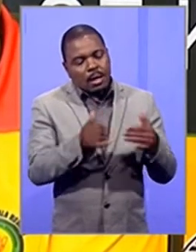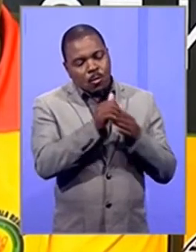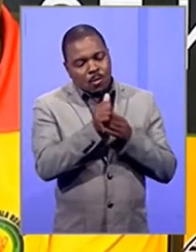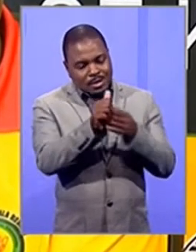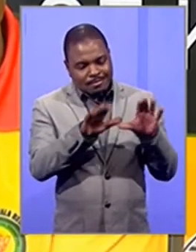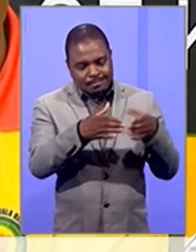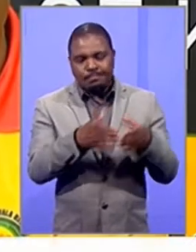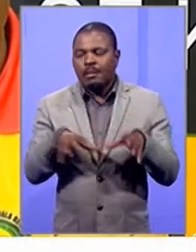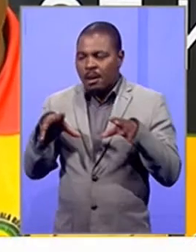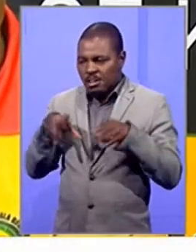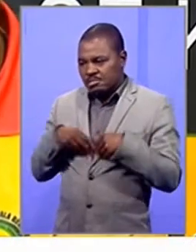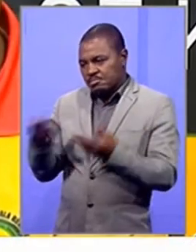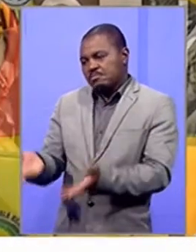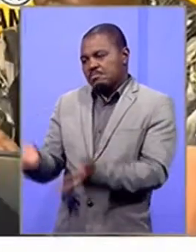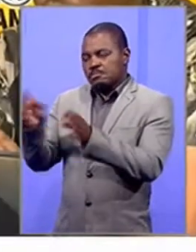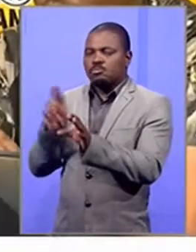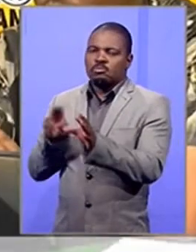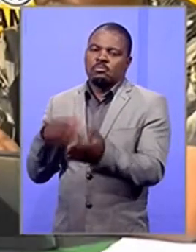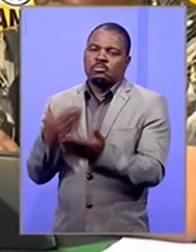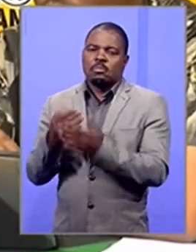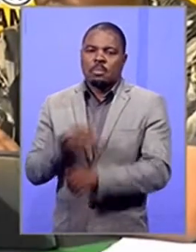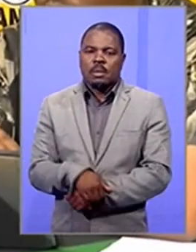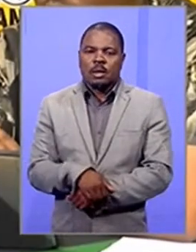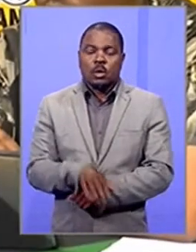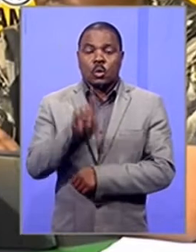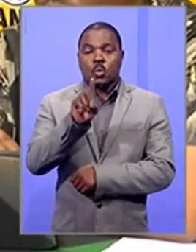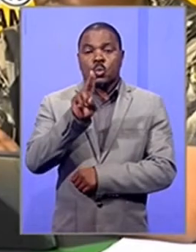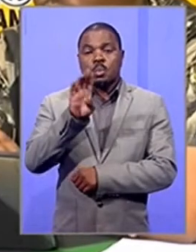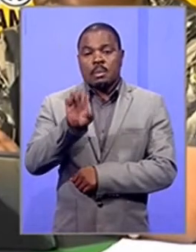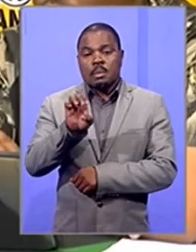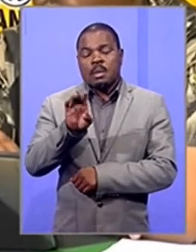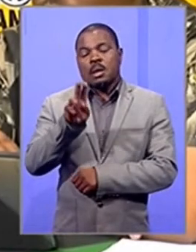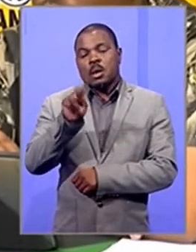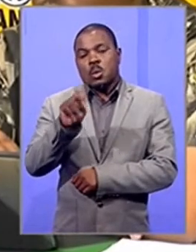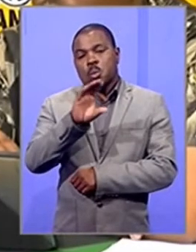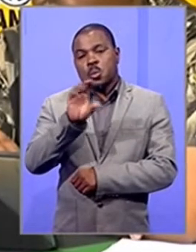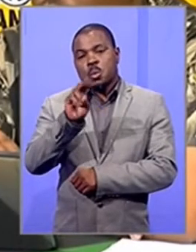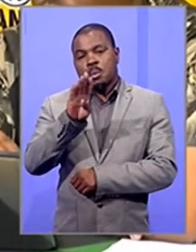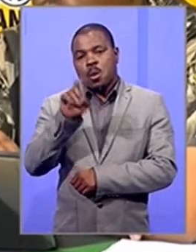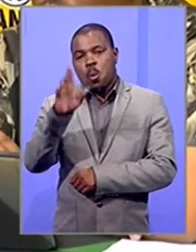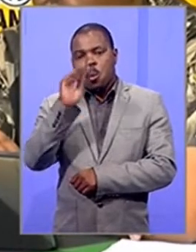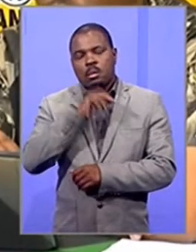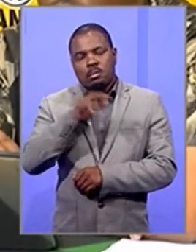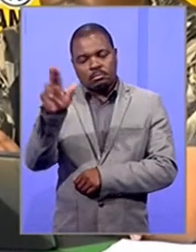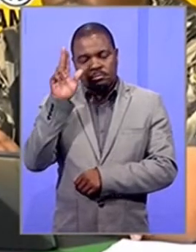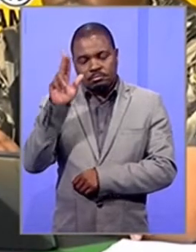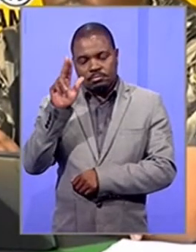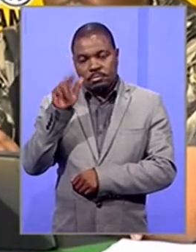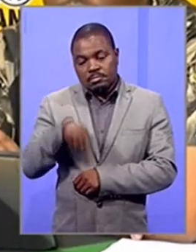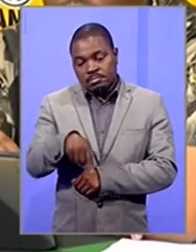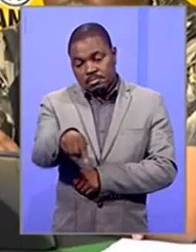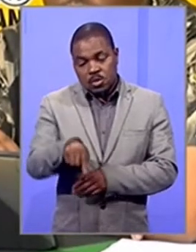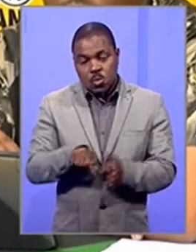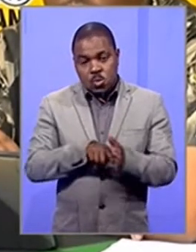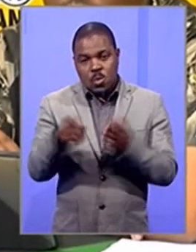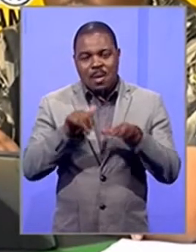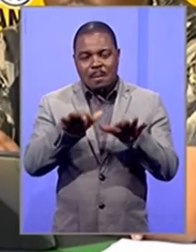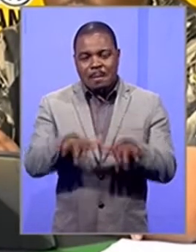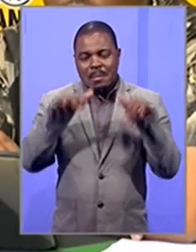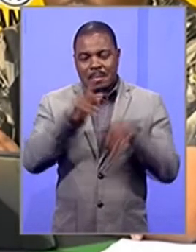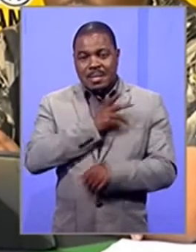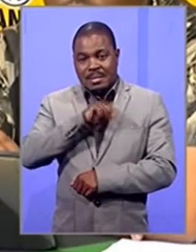to accede to his decision. Dube-Mcube o tlankiswa kano le kgotleng la ketso ya melao la profense ha moraonyana bekeng ena.